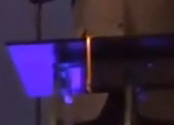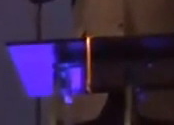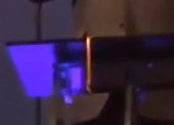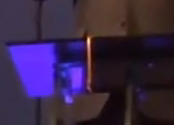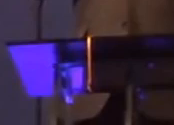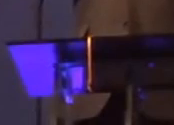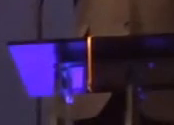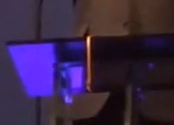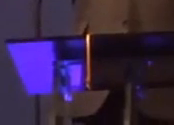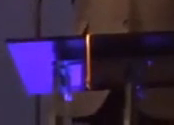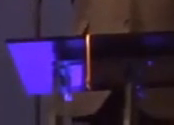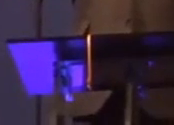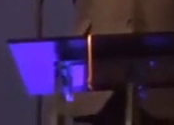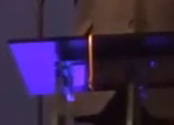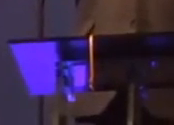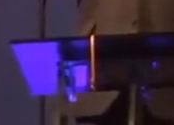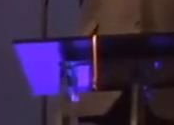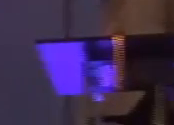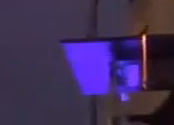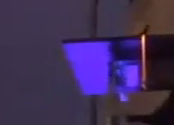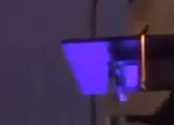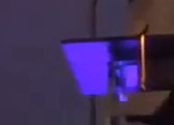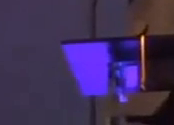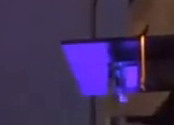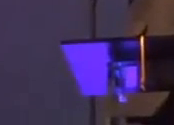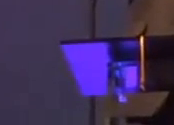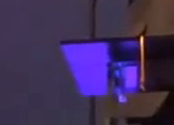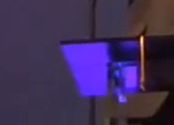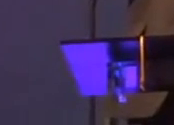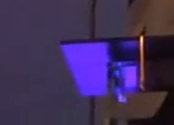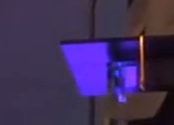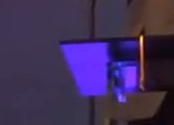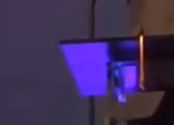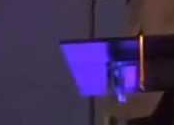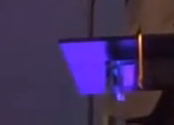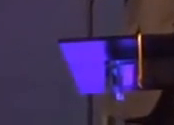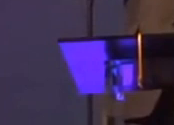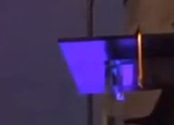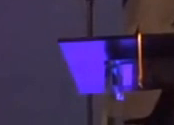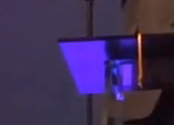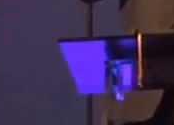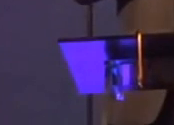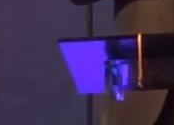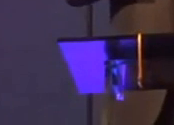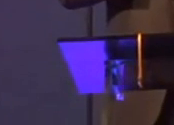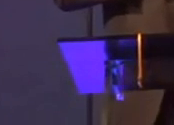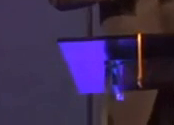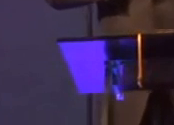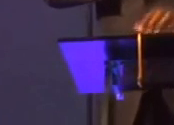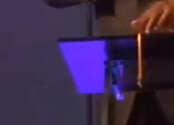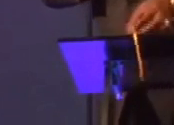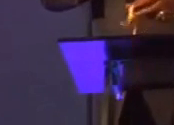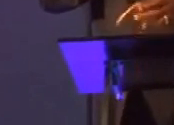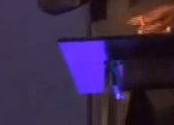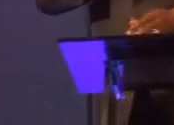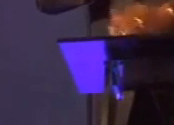ibigo bitandukanye muri aha abahamagawe n'abacungwe na maraso ya Yesu Kristo ndabasuza mu izina rya Yesu. People